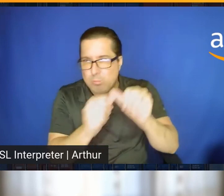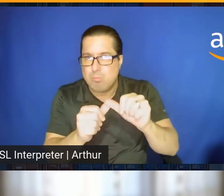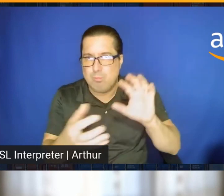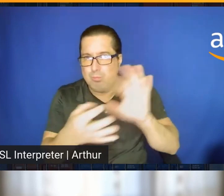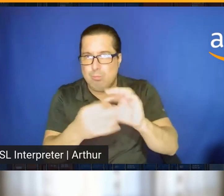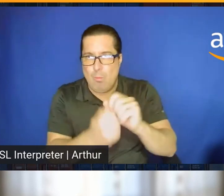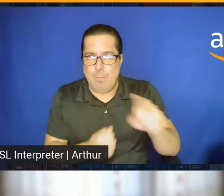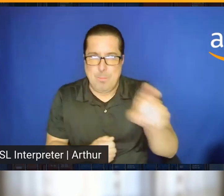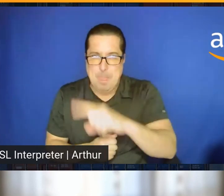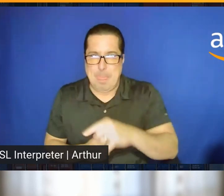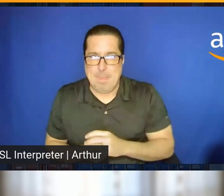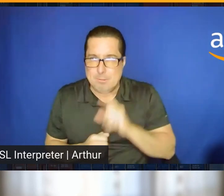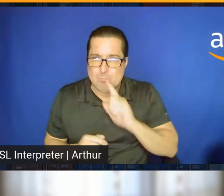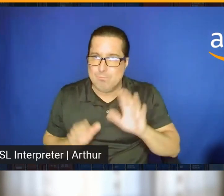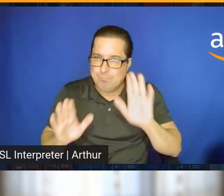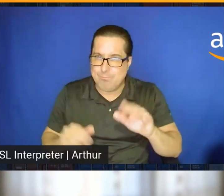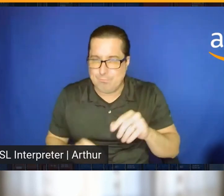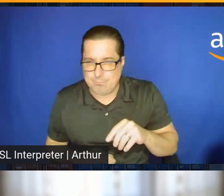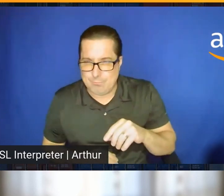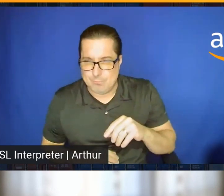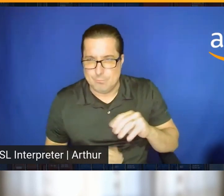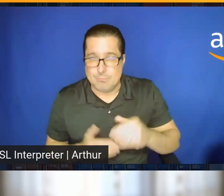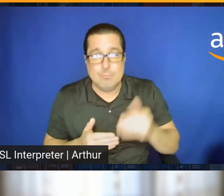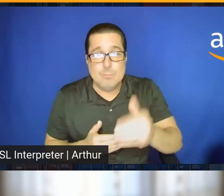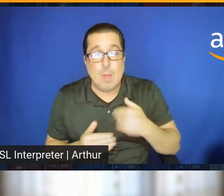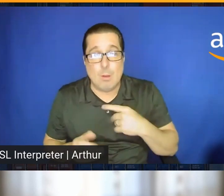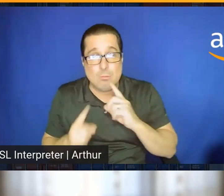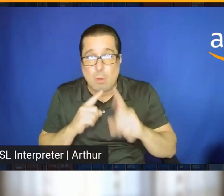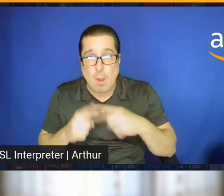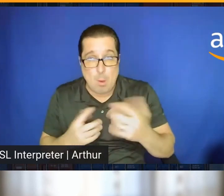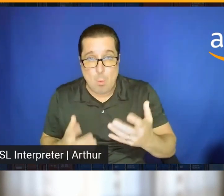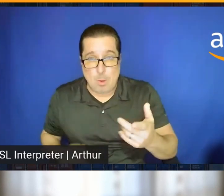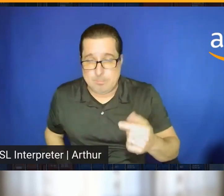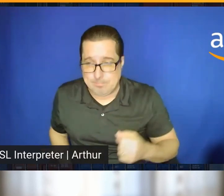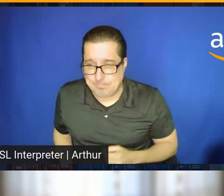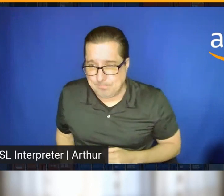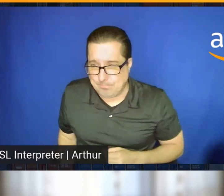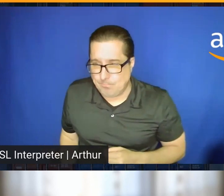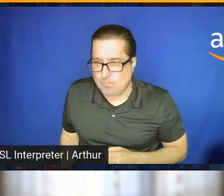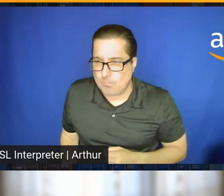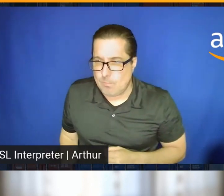And the next thing I wanted to talk about was that we actually have a blog up on